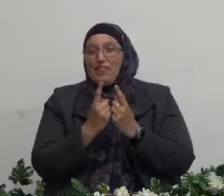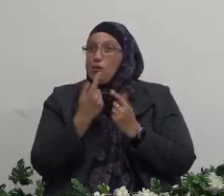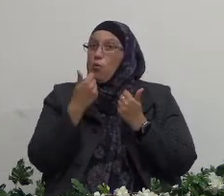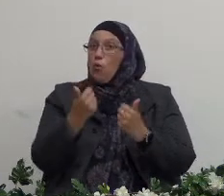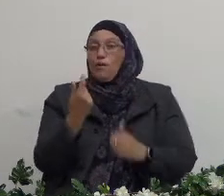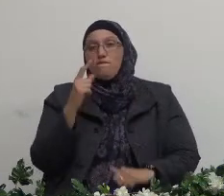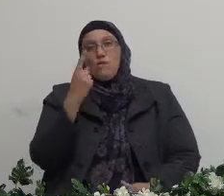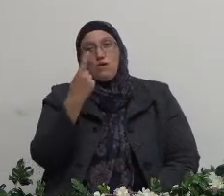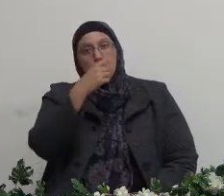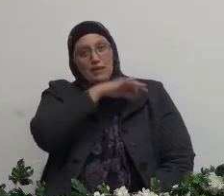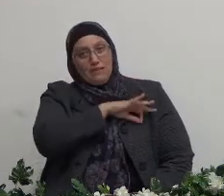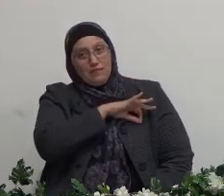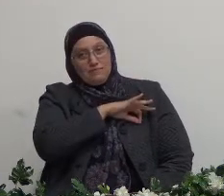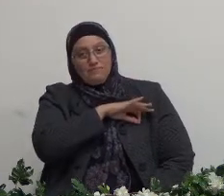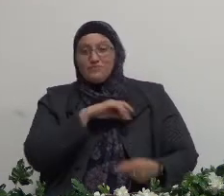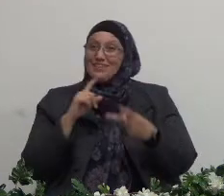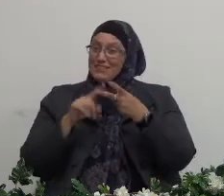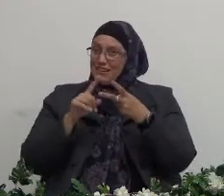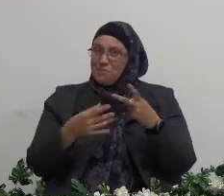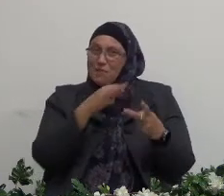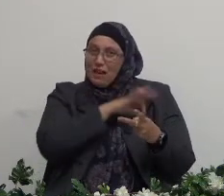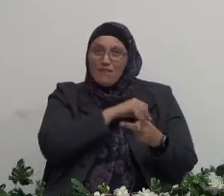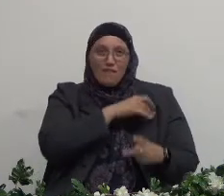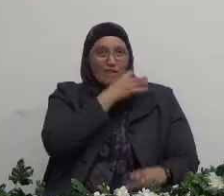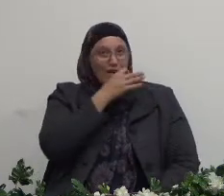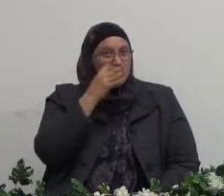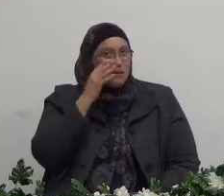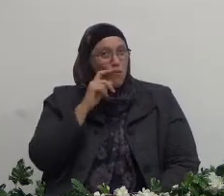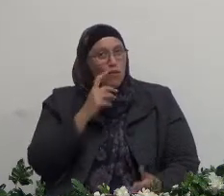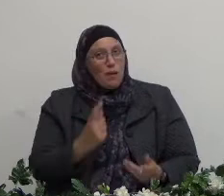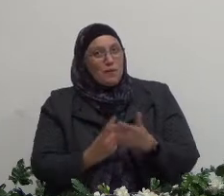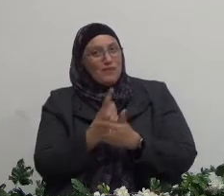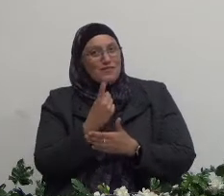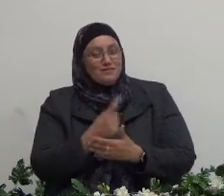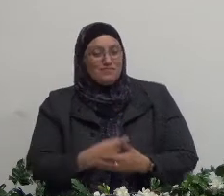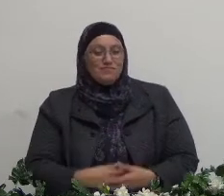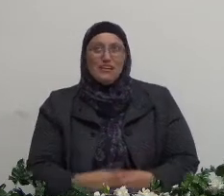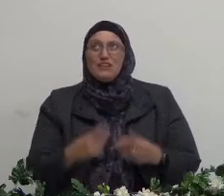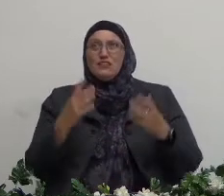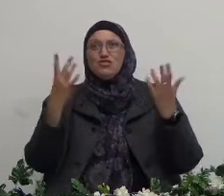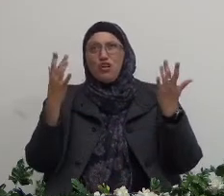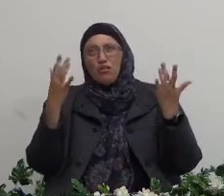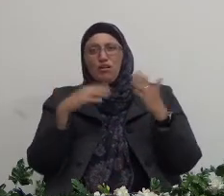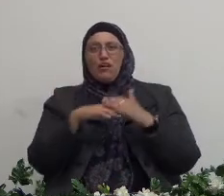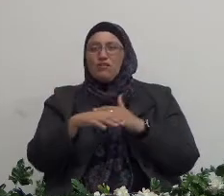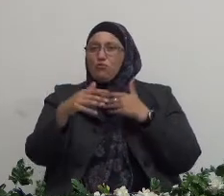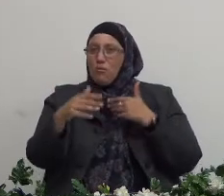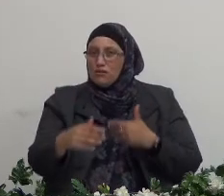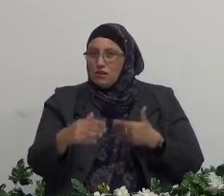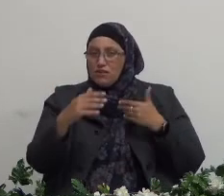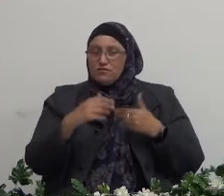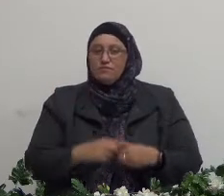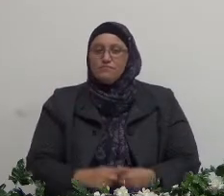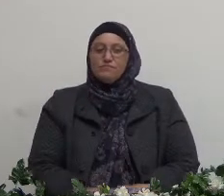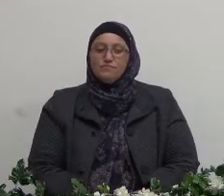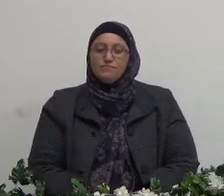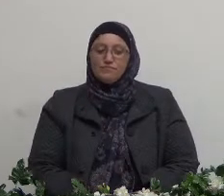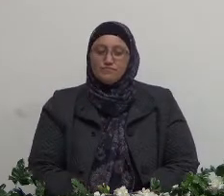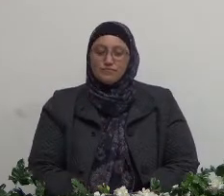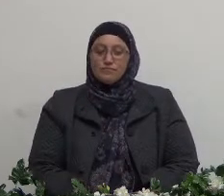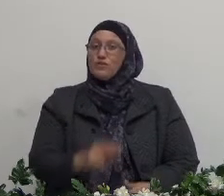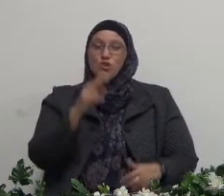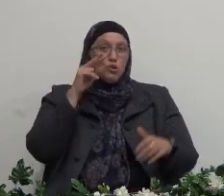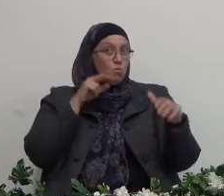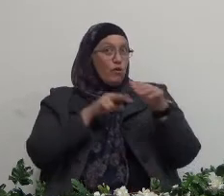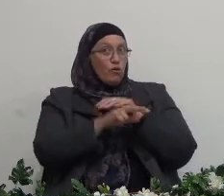The second benefit that you gain from fasting in Shahr Ramadan is the Messenger of Allah sallallahu alayhi wa alihi